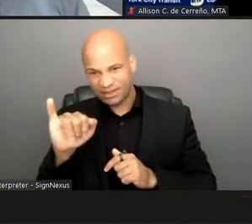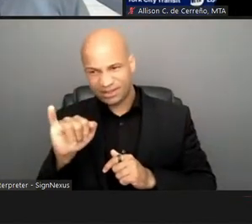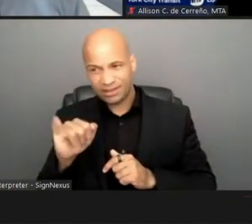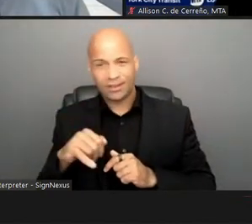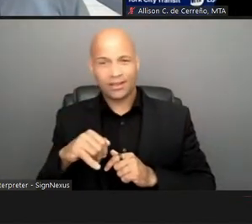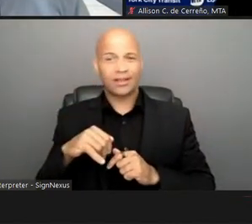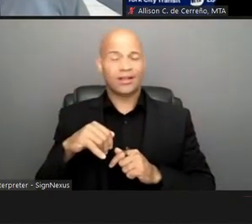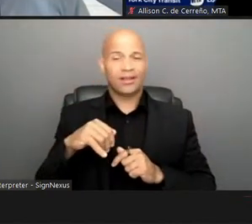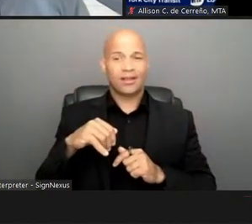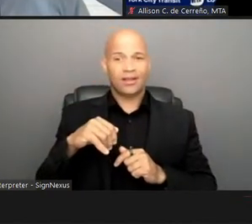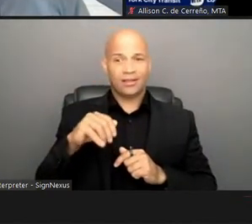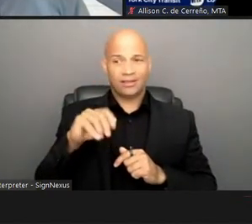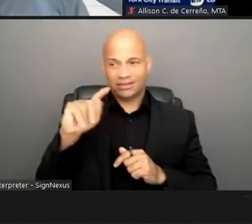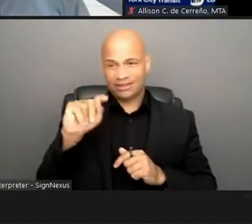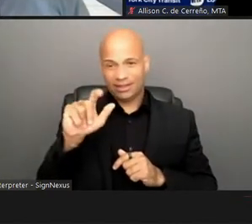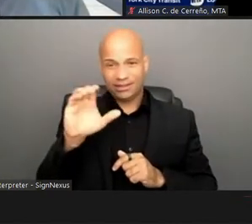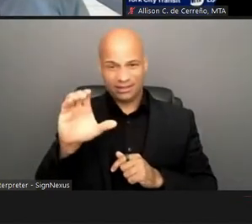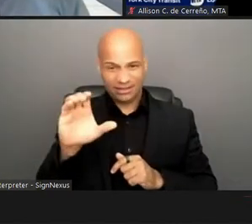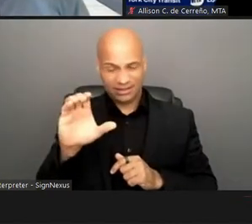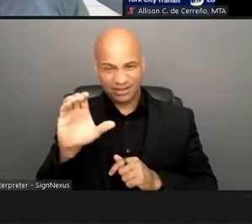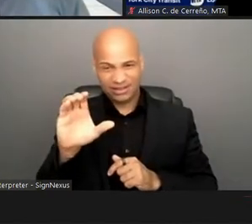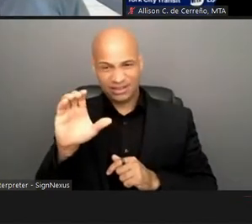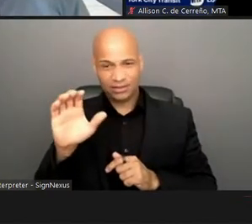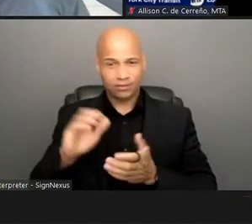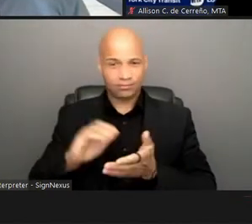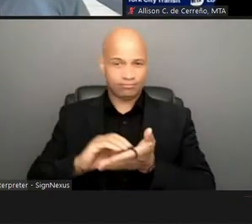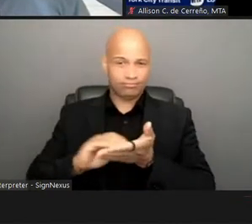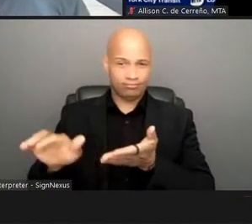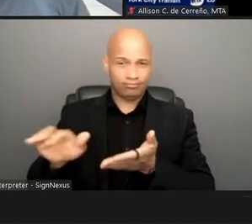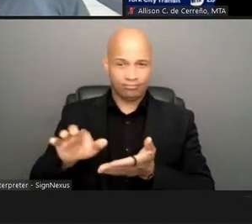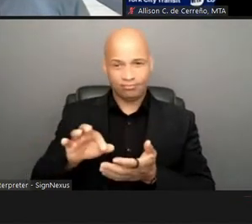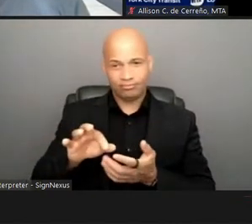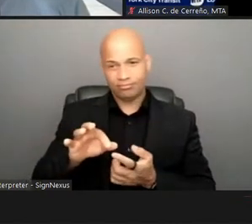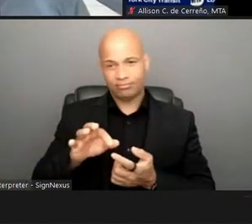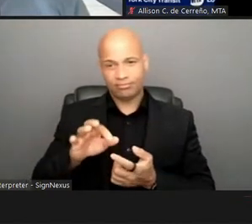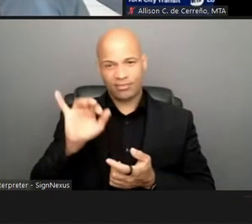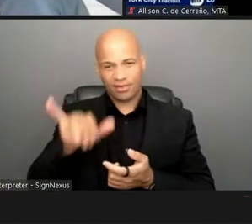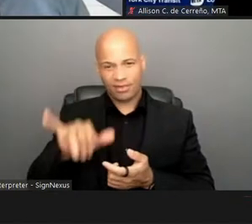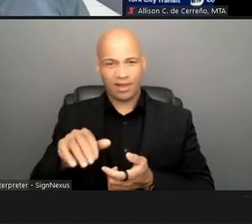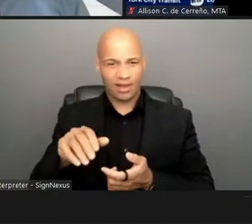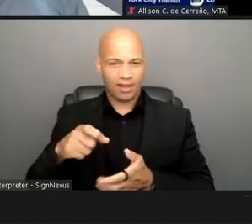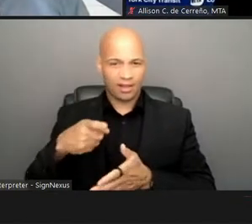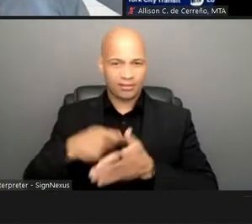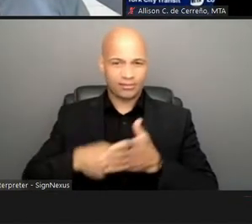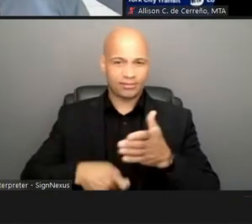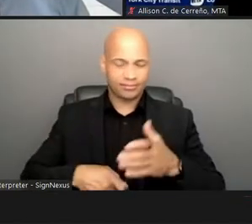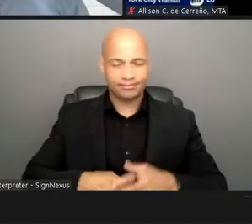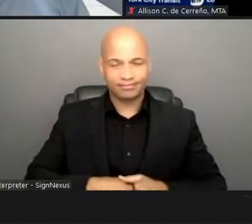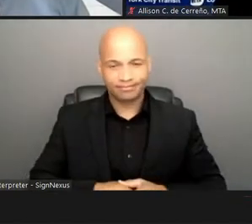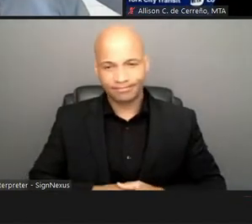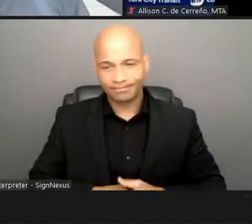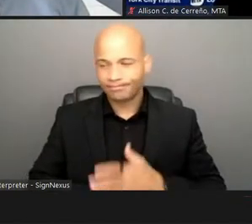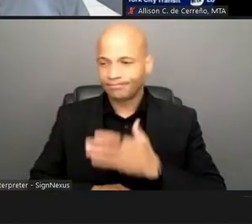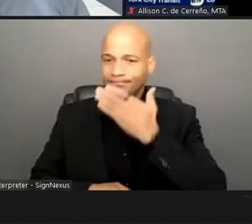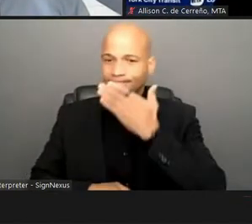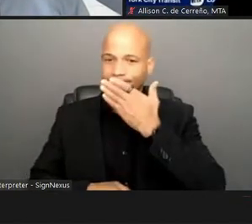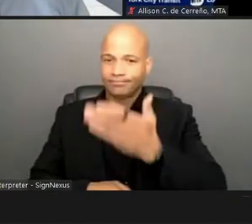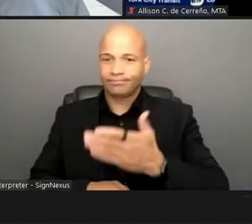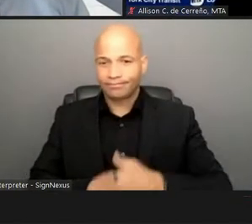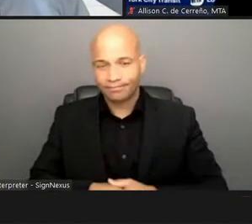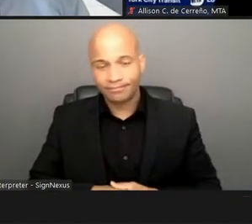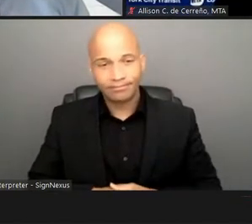should be extend of paying the toll thank you thank you our next